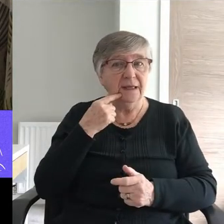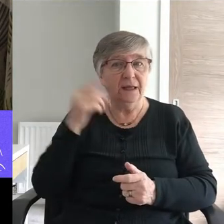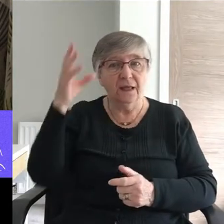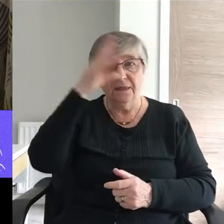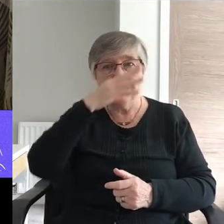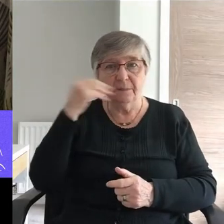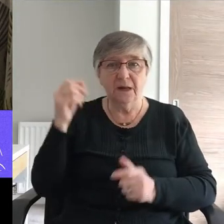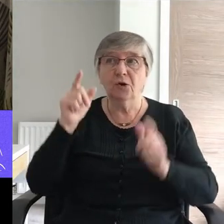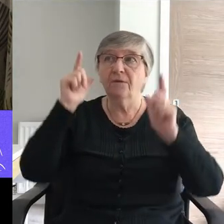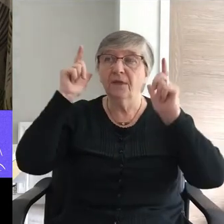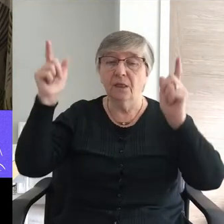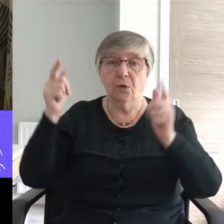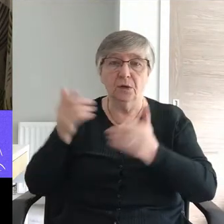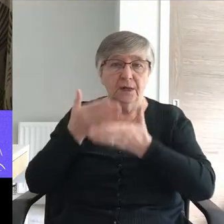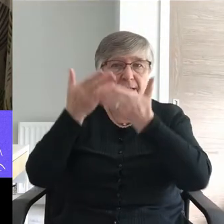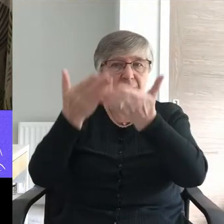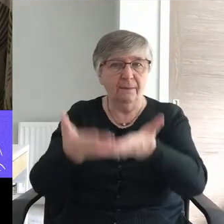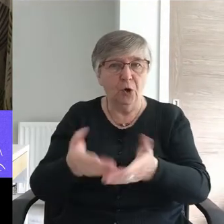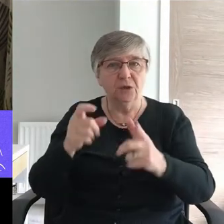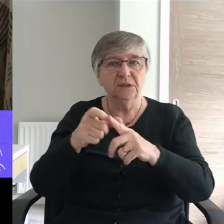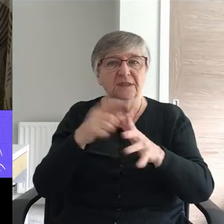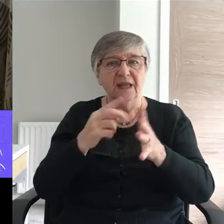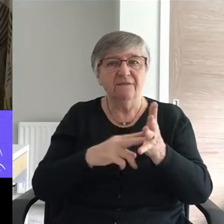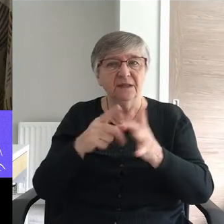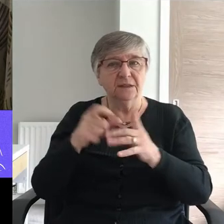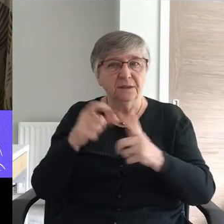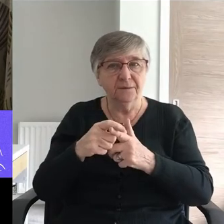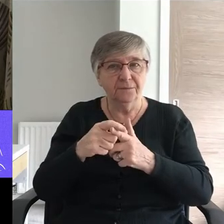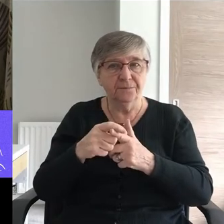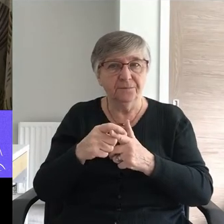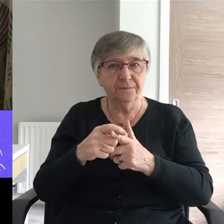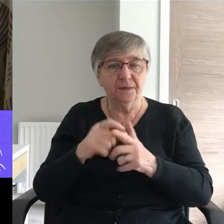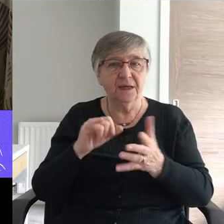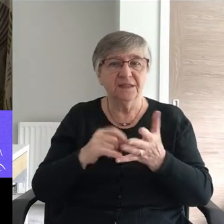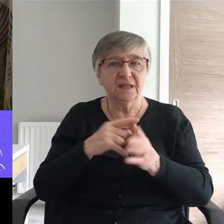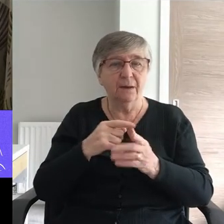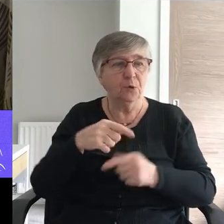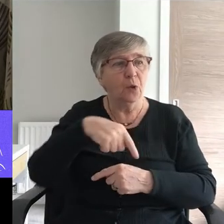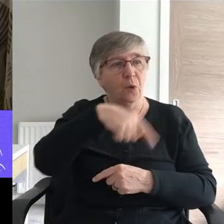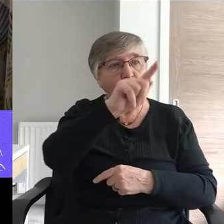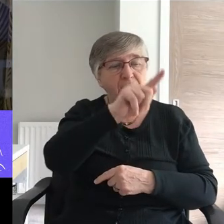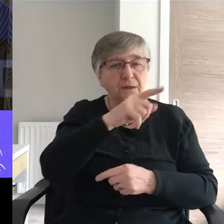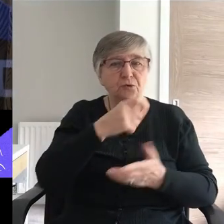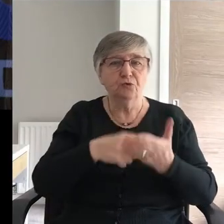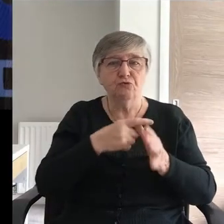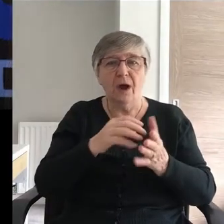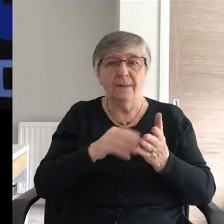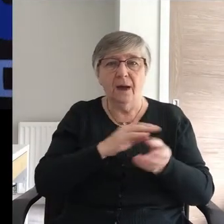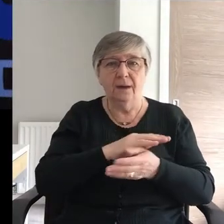Spirit of the Lord came powerfully upon David. Samuel then went to Ramah.